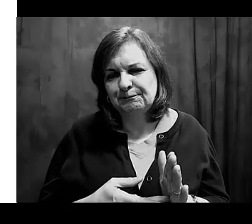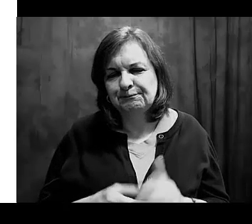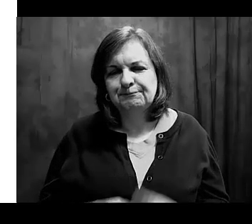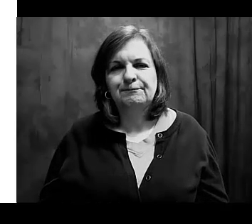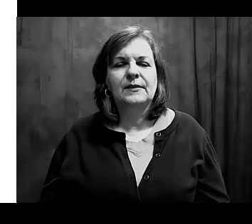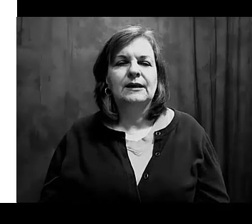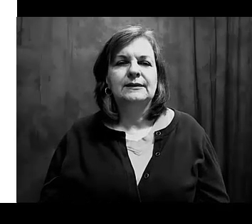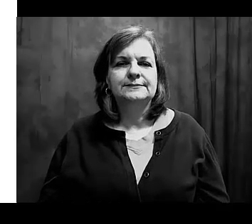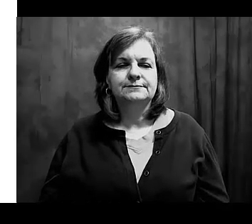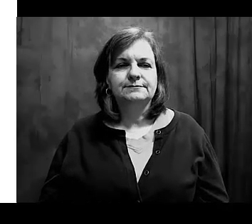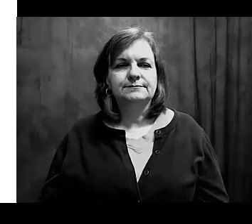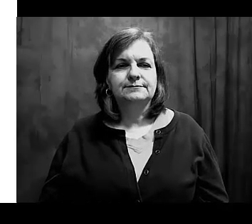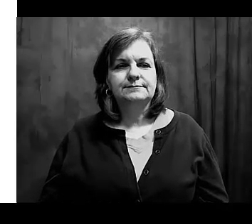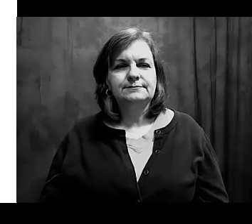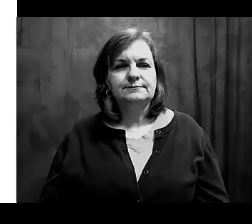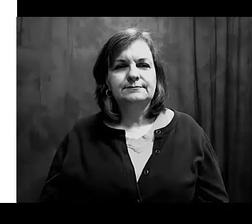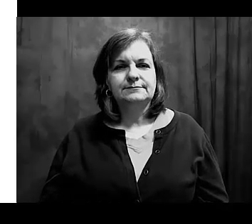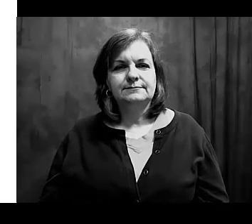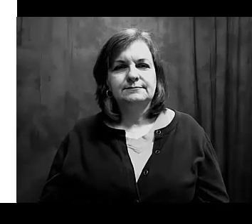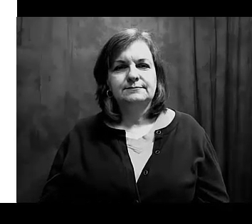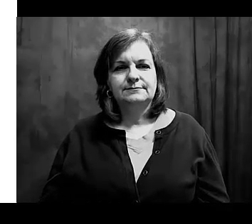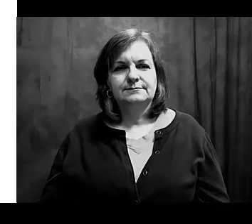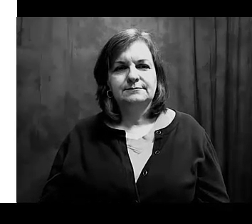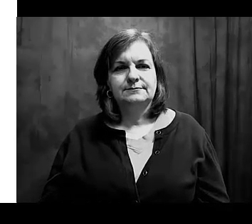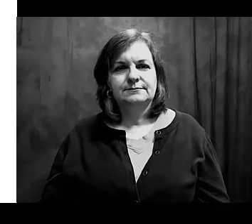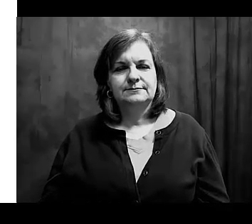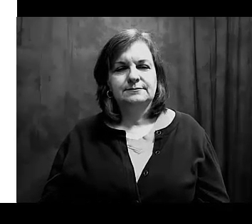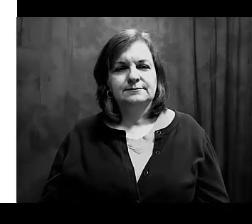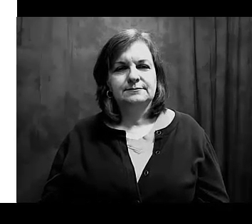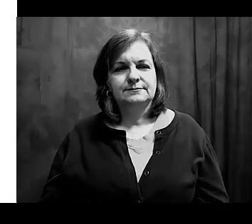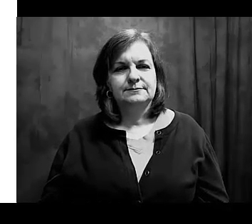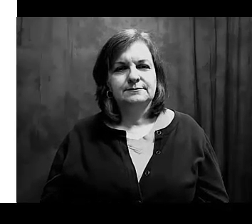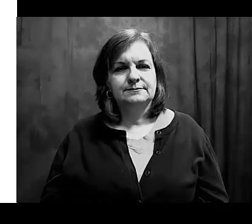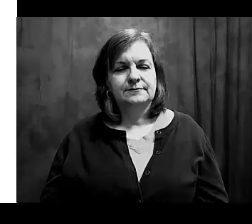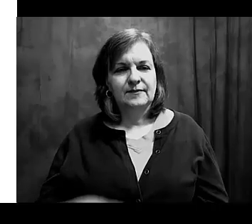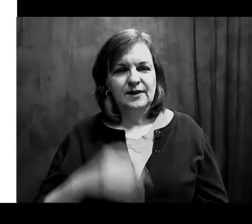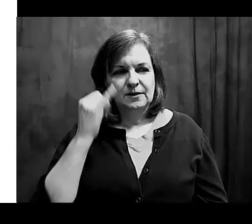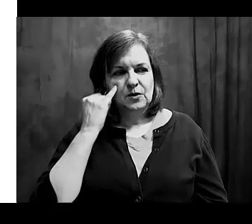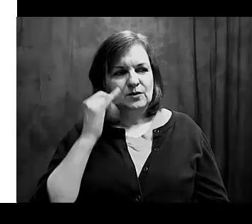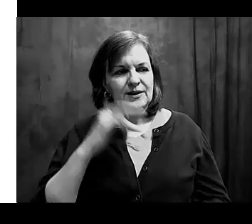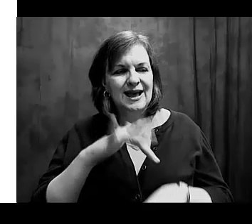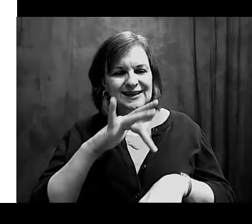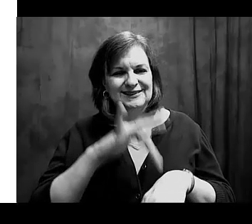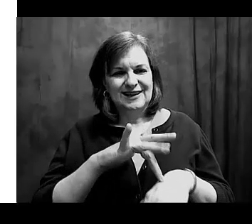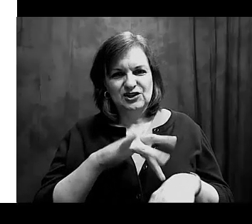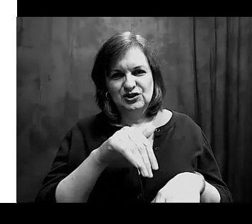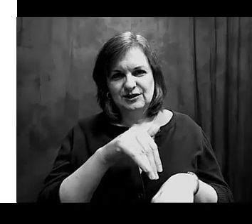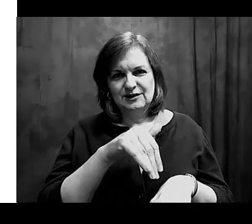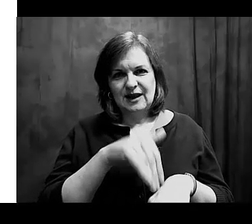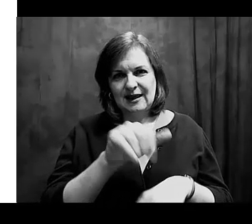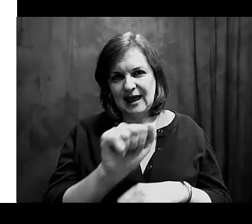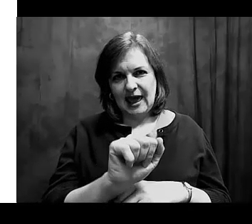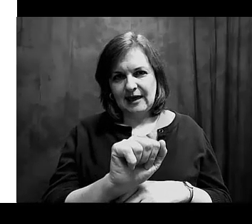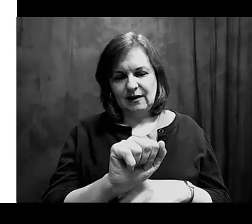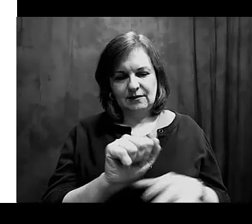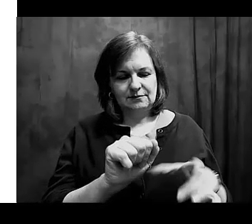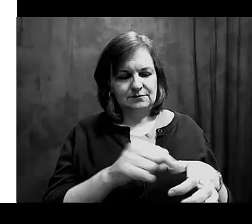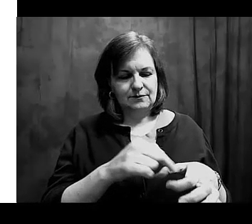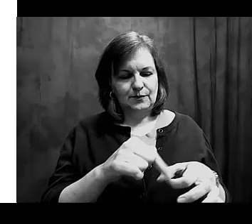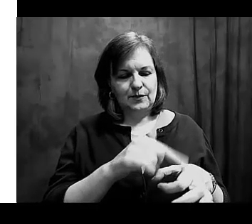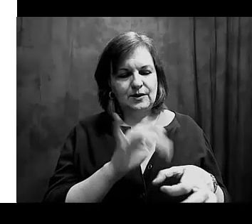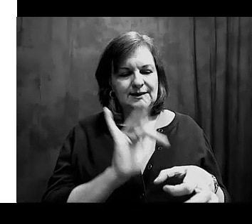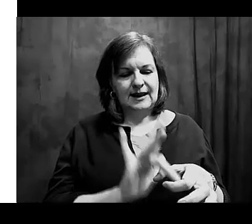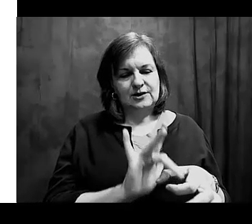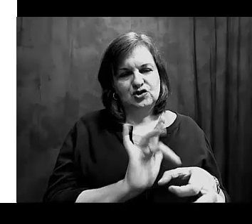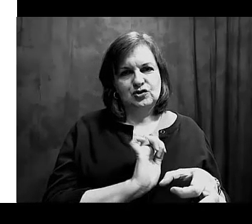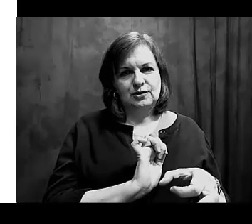for pinpointing the actual exact spot of a sense.